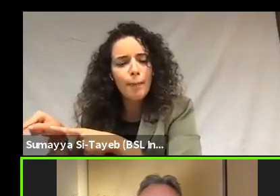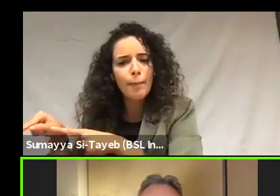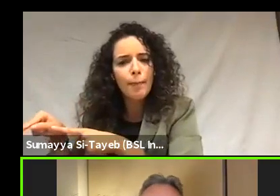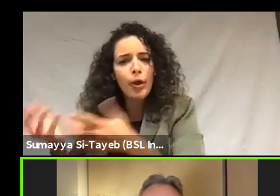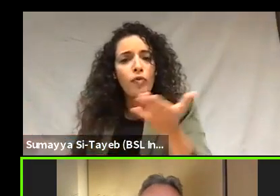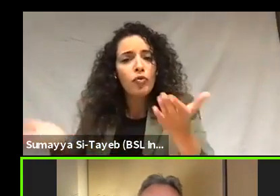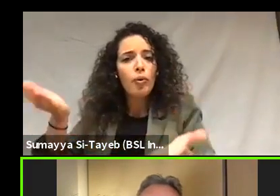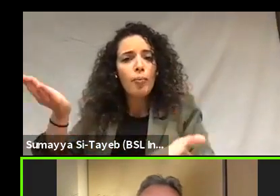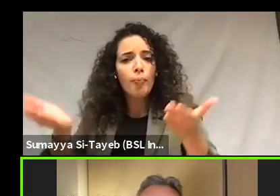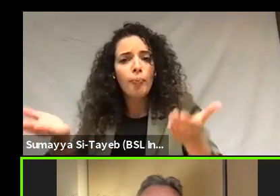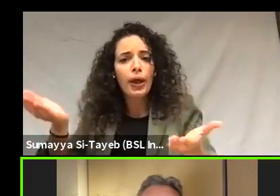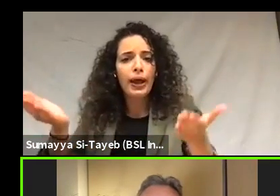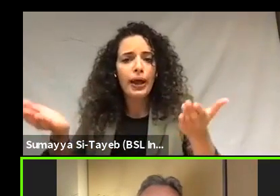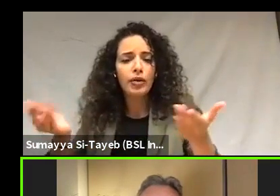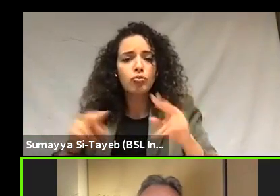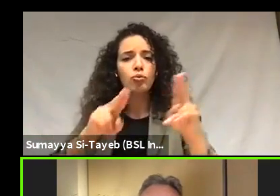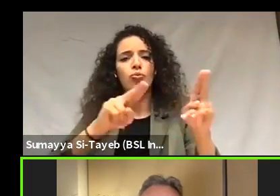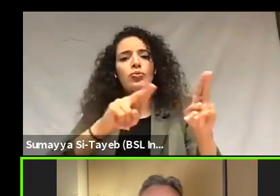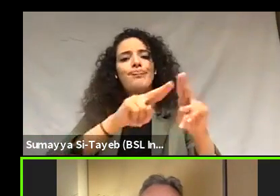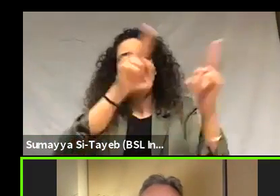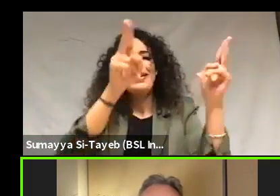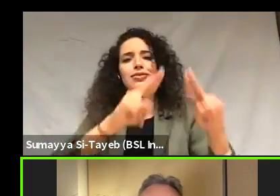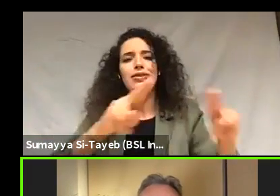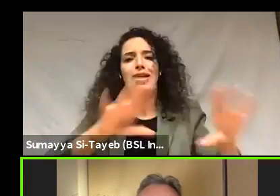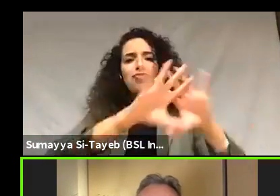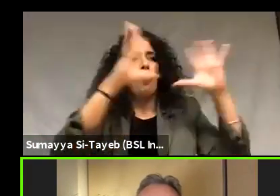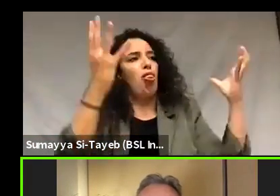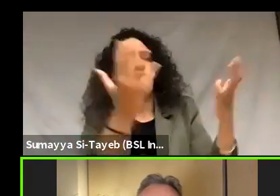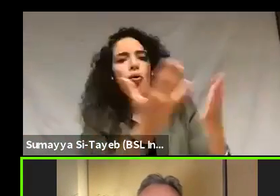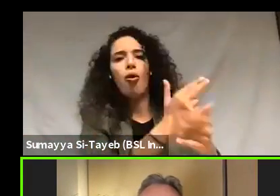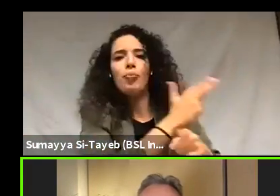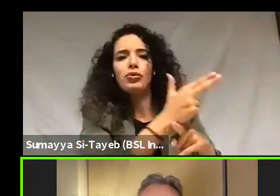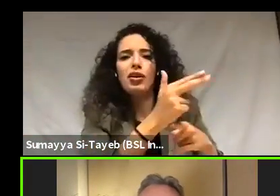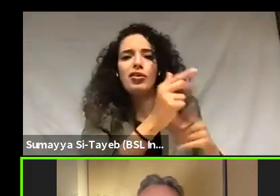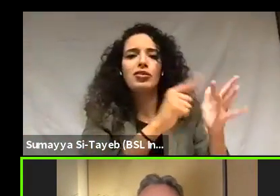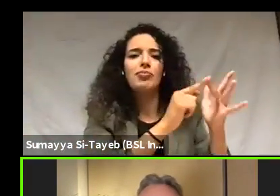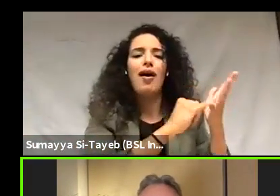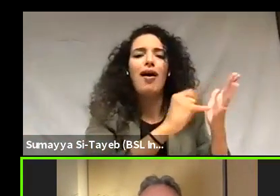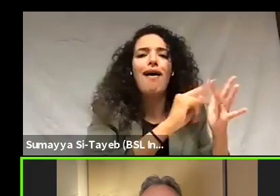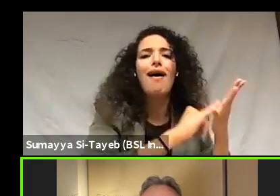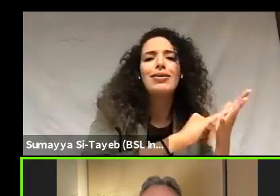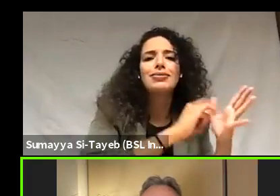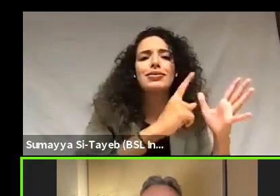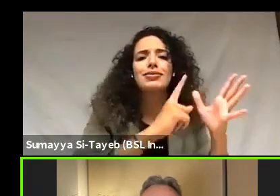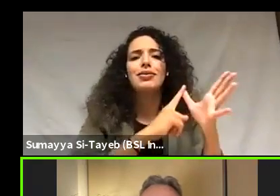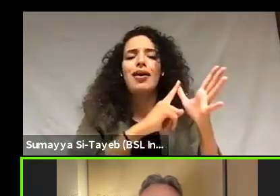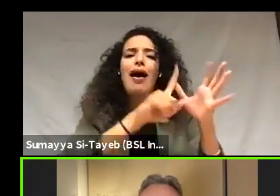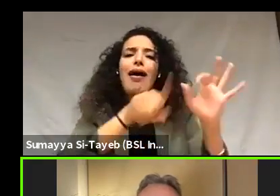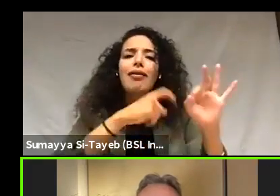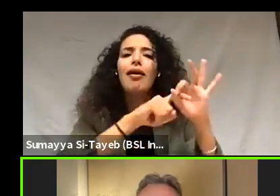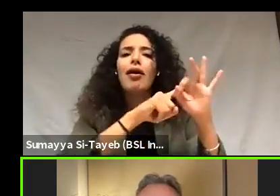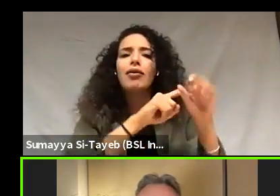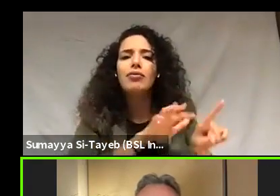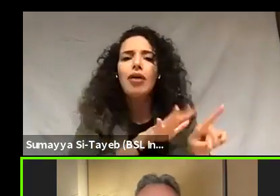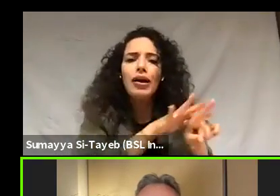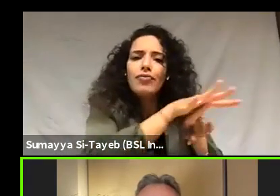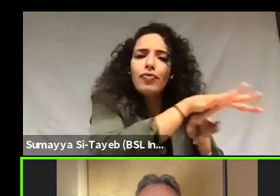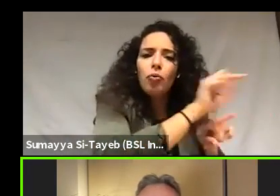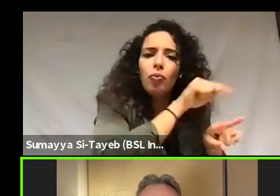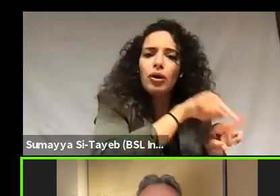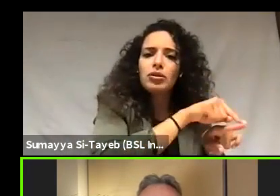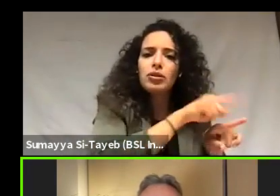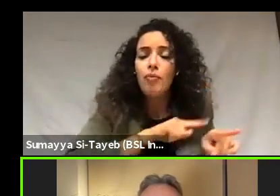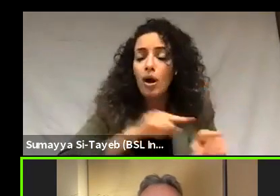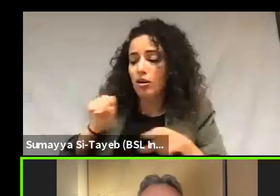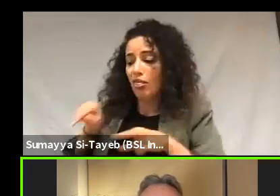to what's called international terrorism, ISIS and Al-Qaeda inspired, but it's rising. And I think we haven't seen the worst